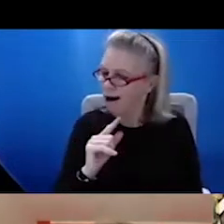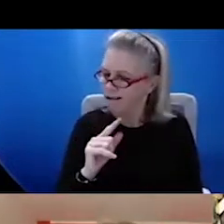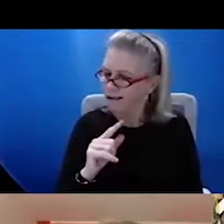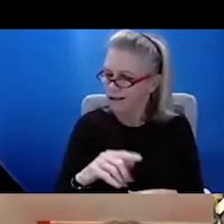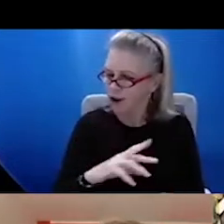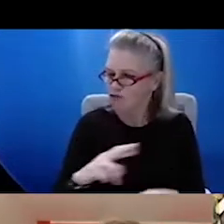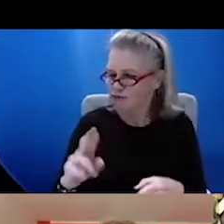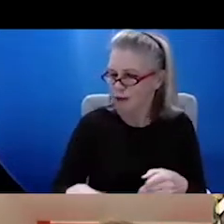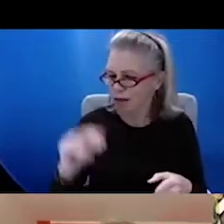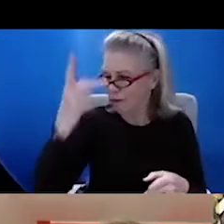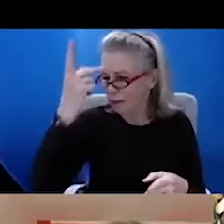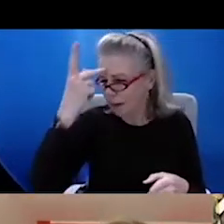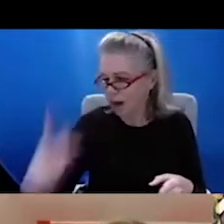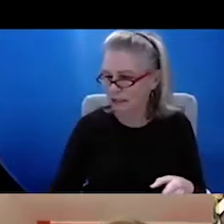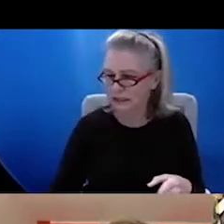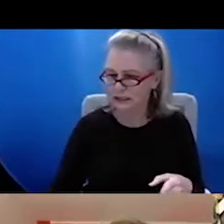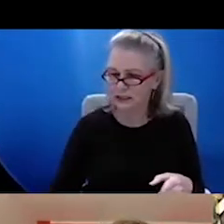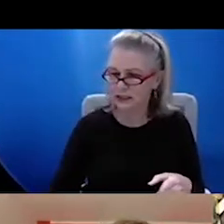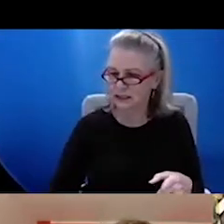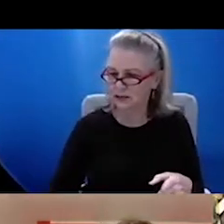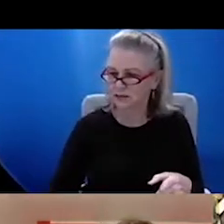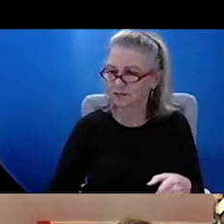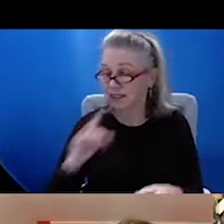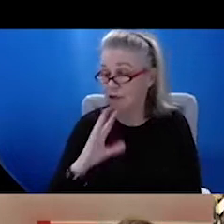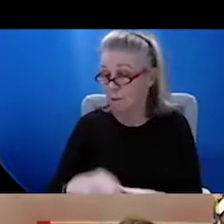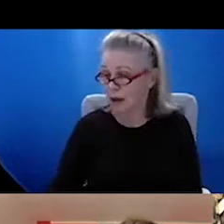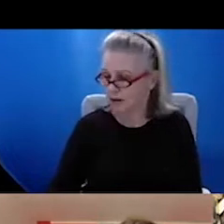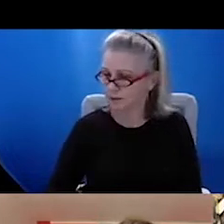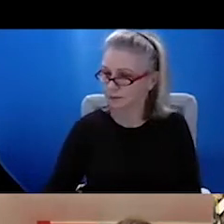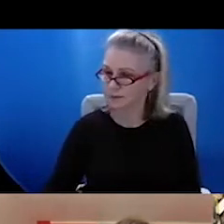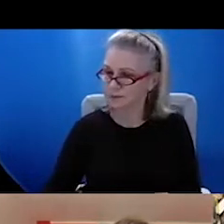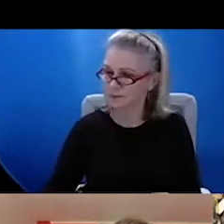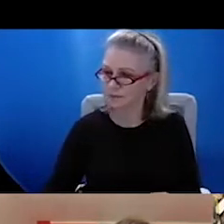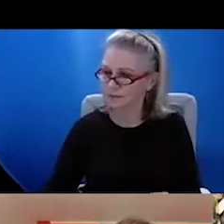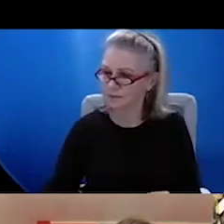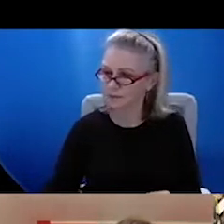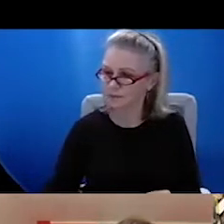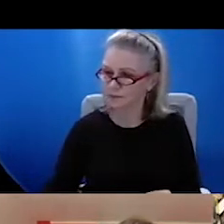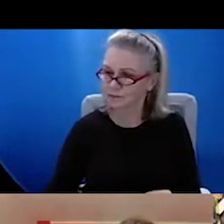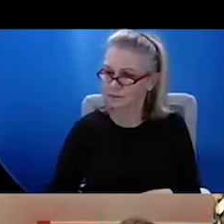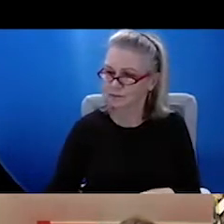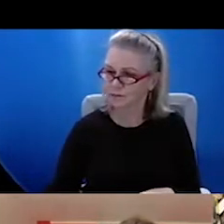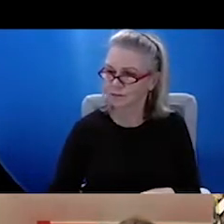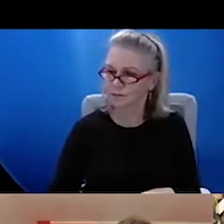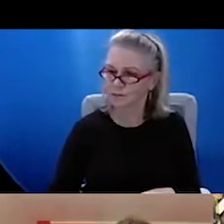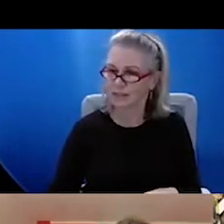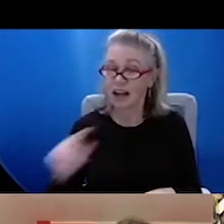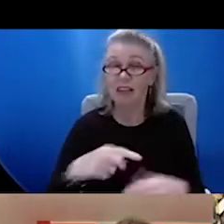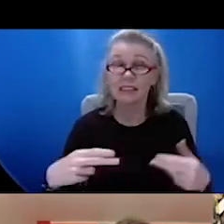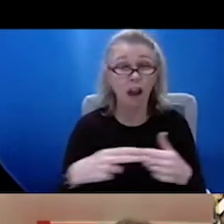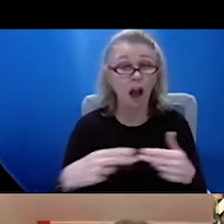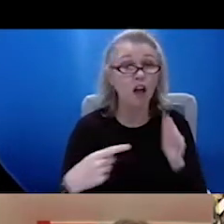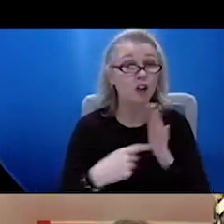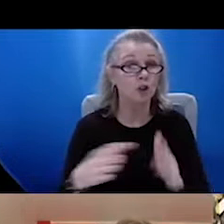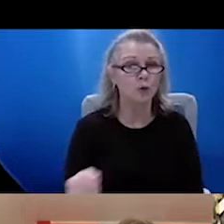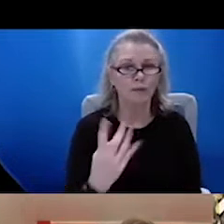of the politics of mobility and immobility were embedded in. So this slide actually shows you the work of 4 Belgian artists, which